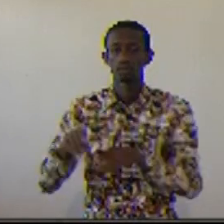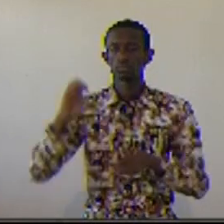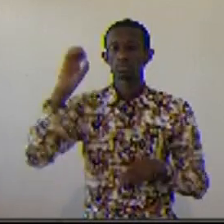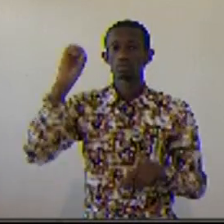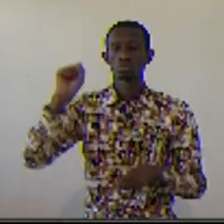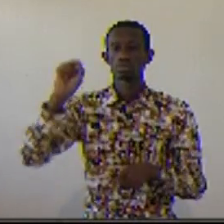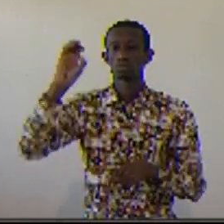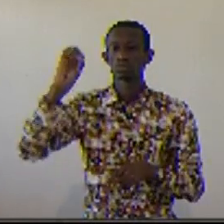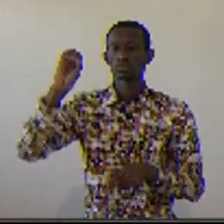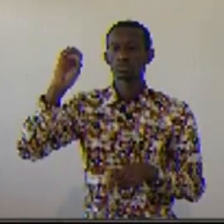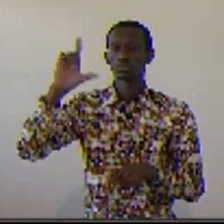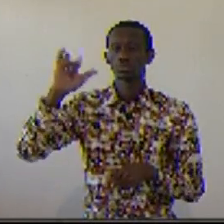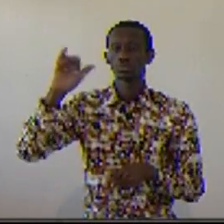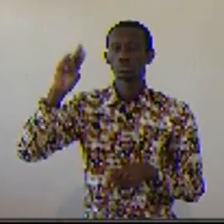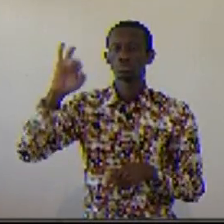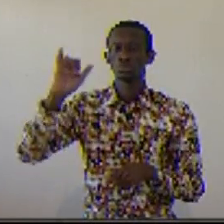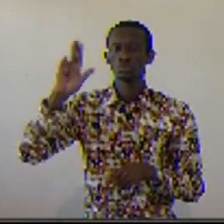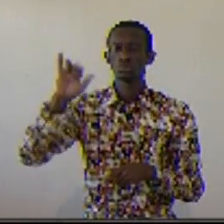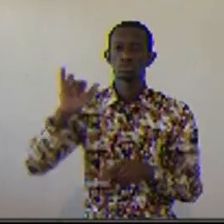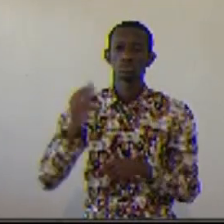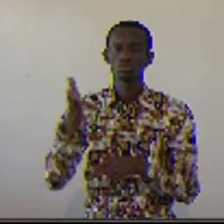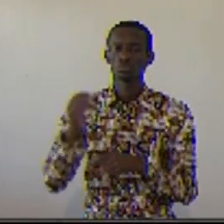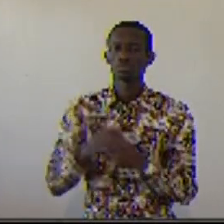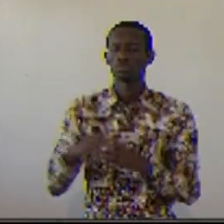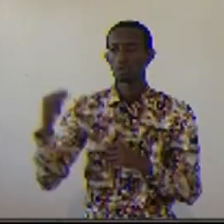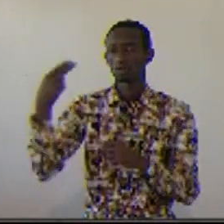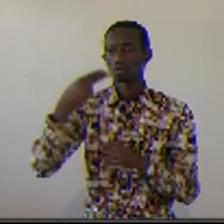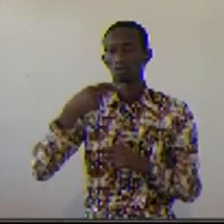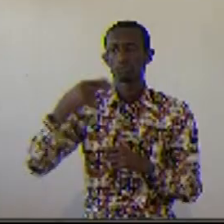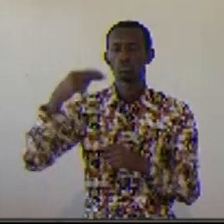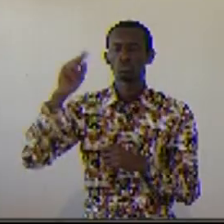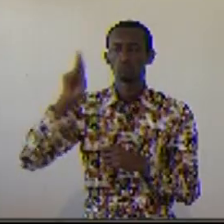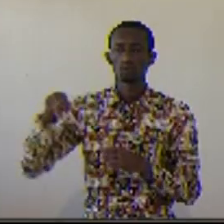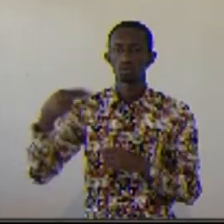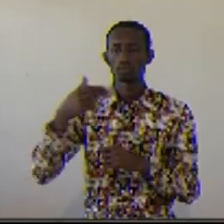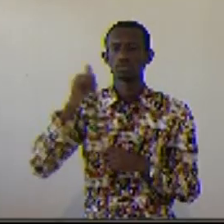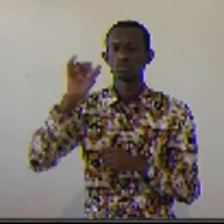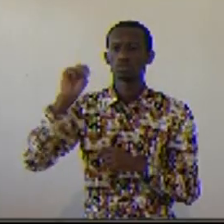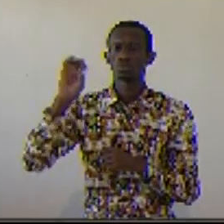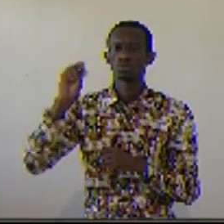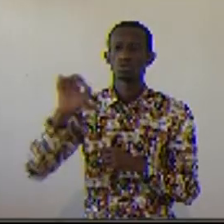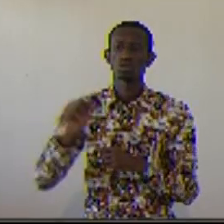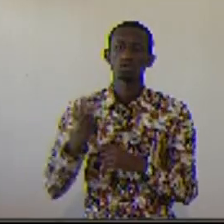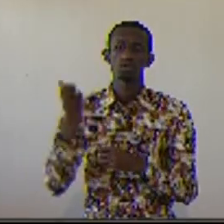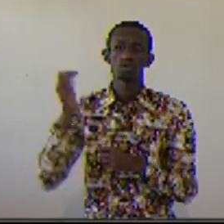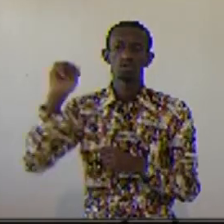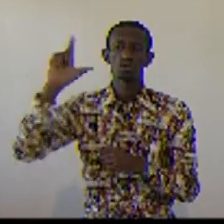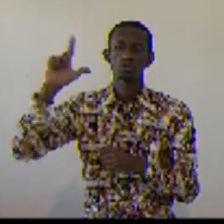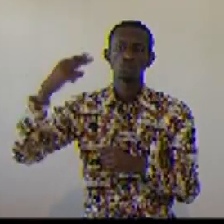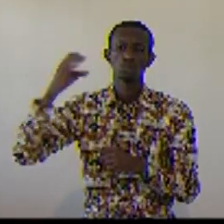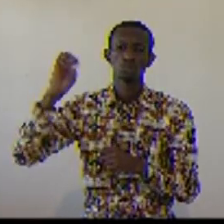with alcohols? The answer is no. We said the solubility is